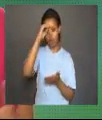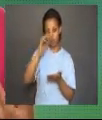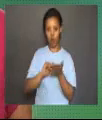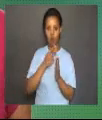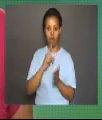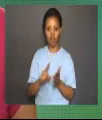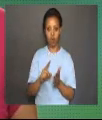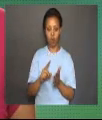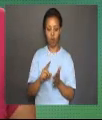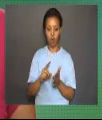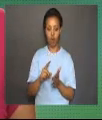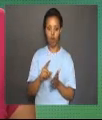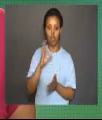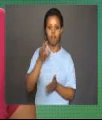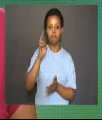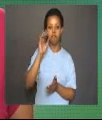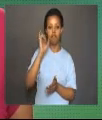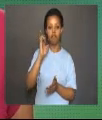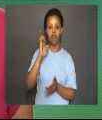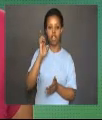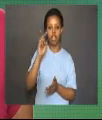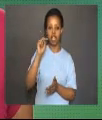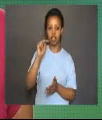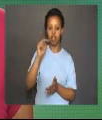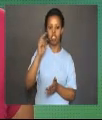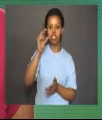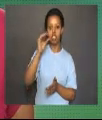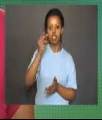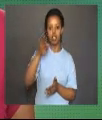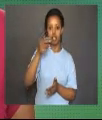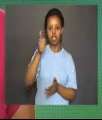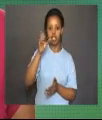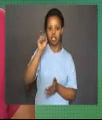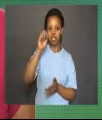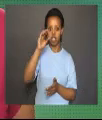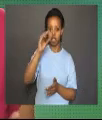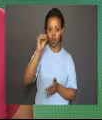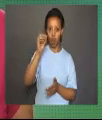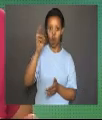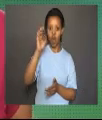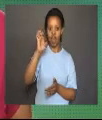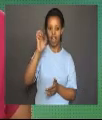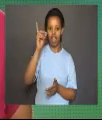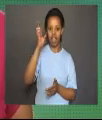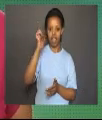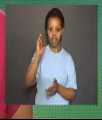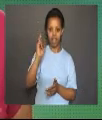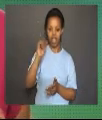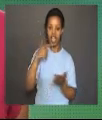biologist Francesco Redi disproved the idea that rotting